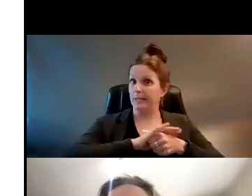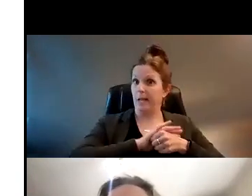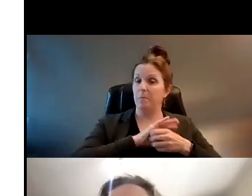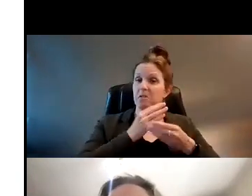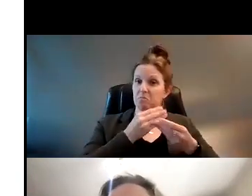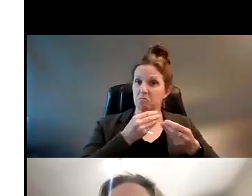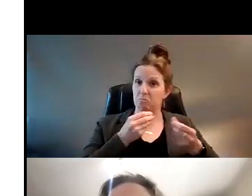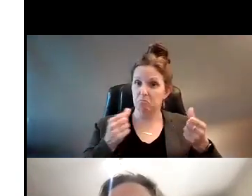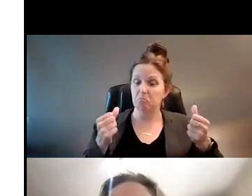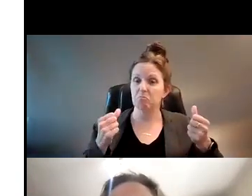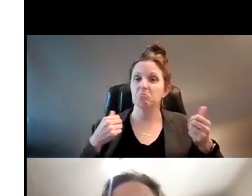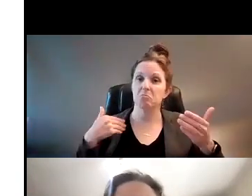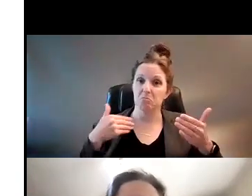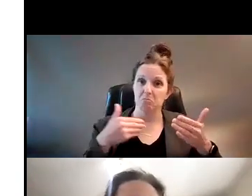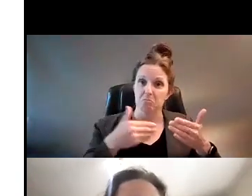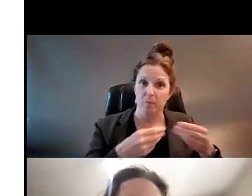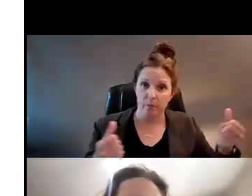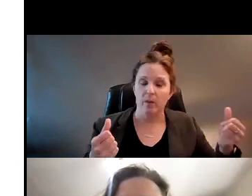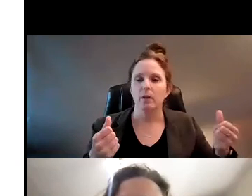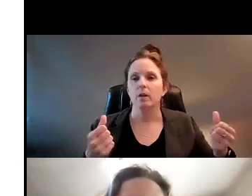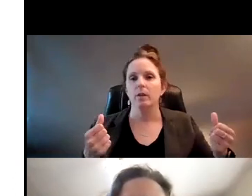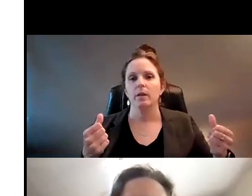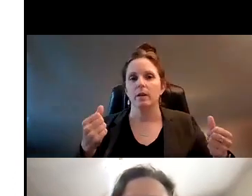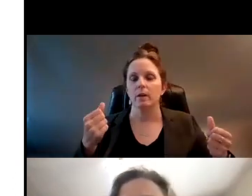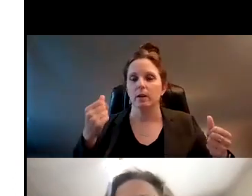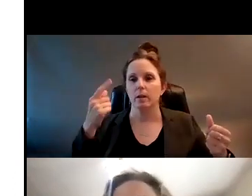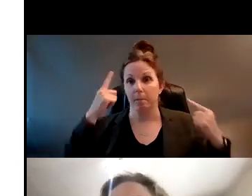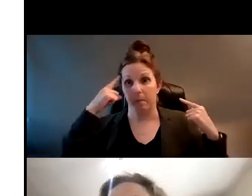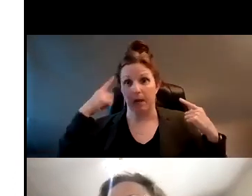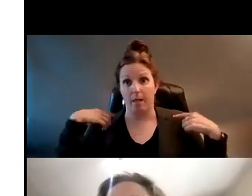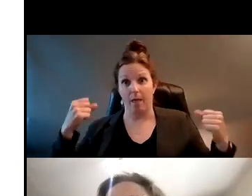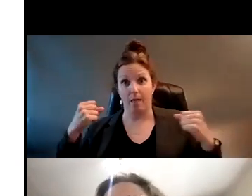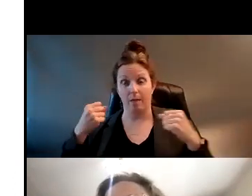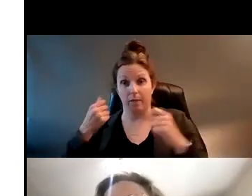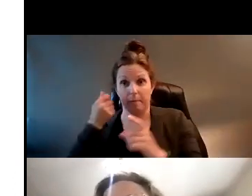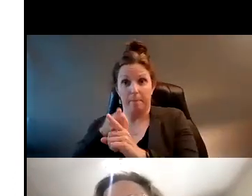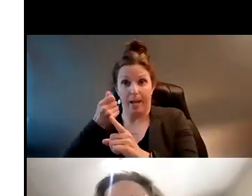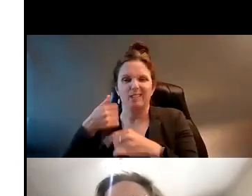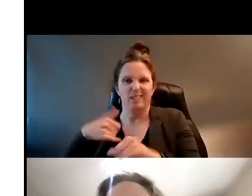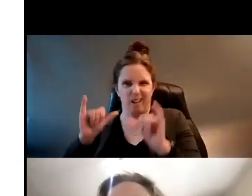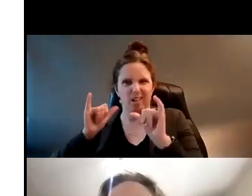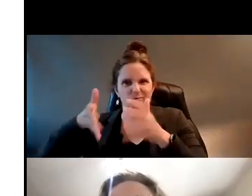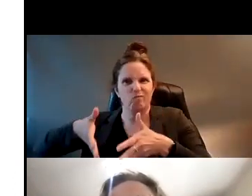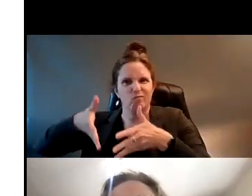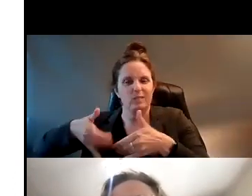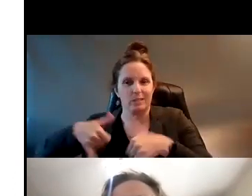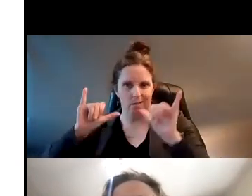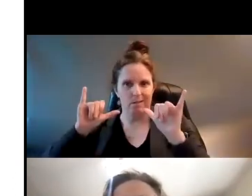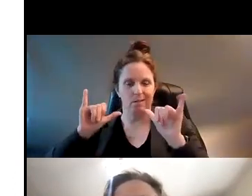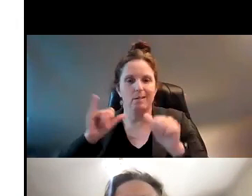in many ways, you know, the mental health sort of effects are still with us, and we